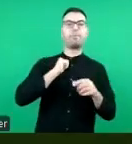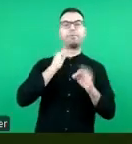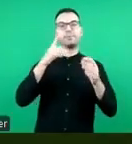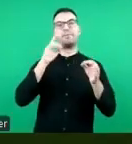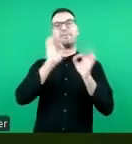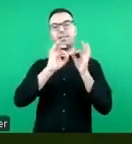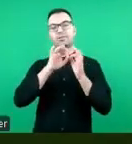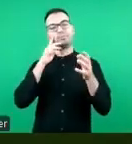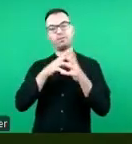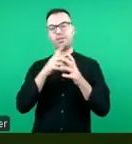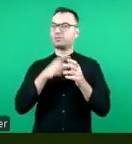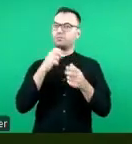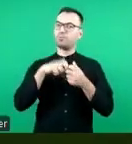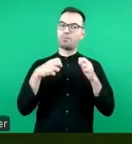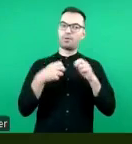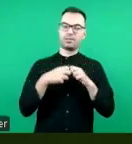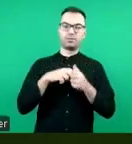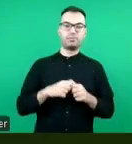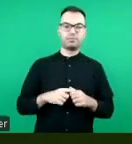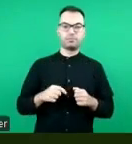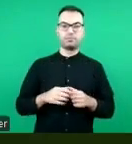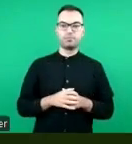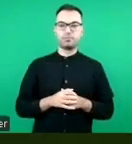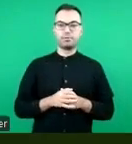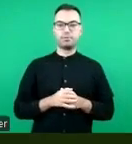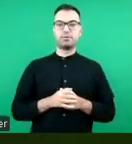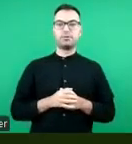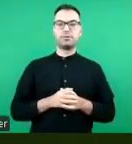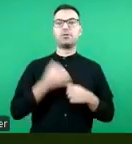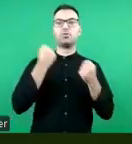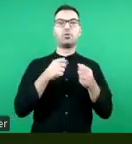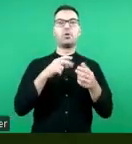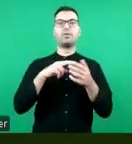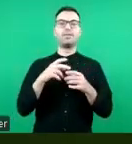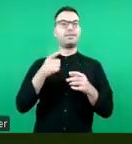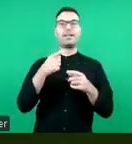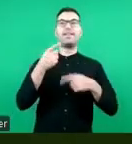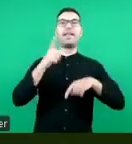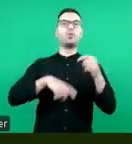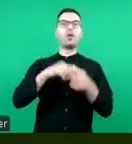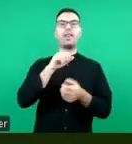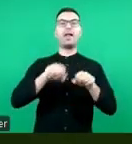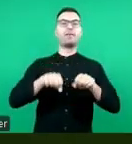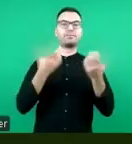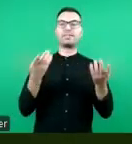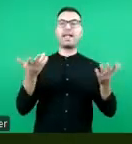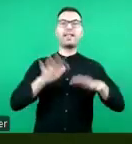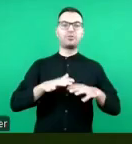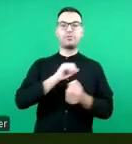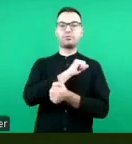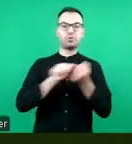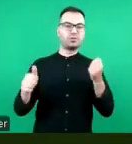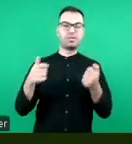quite tricky, I think, because it's very difficult actually to plan natural disturbances. And if a forest fire happens,